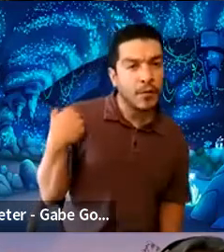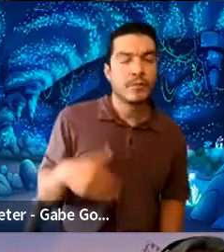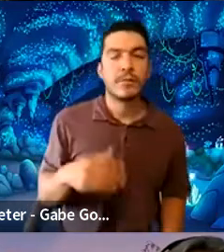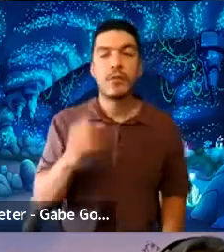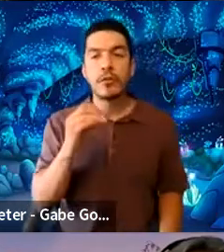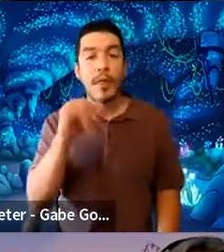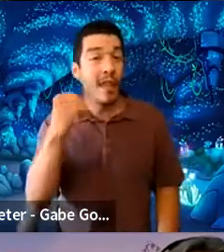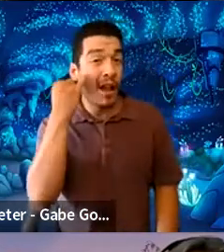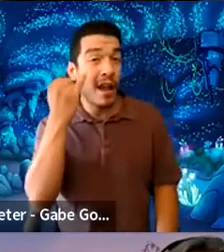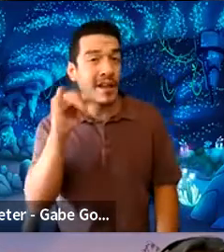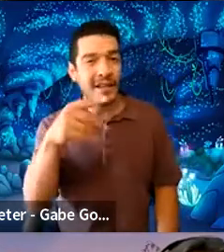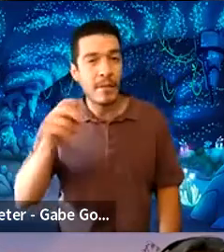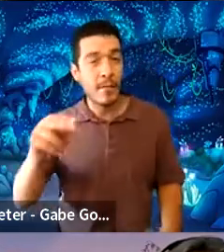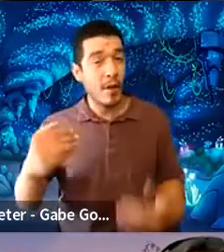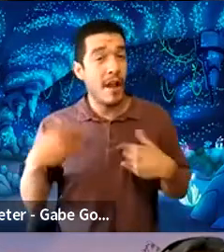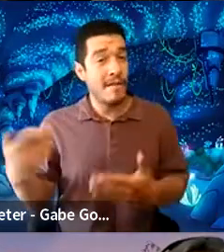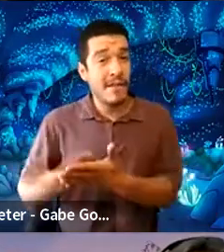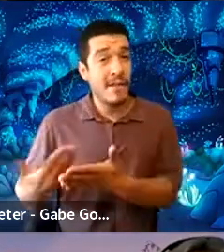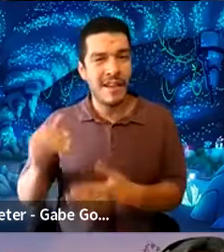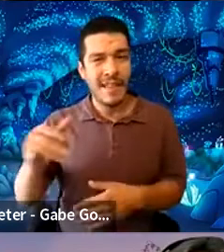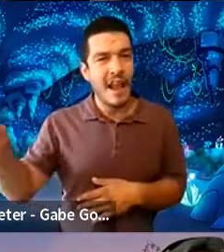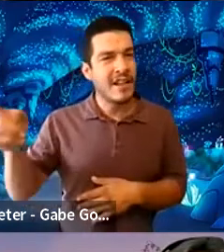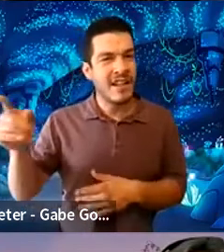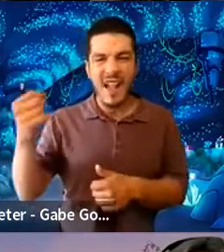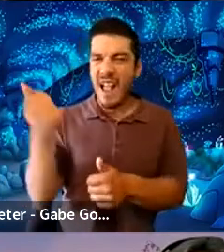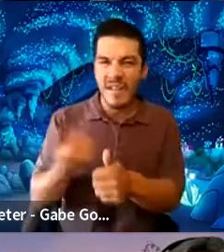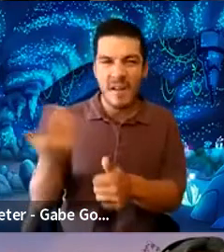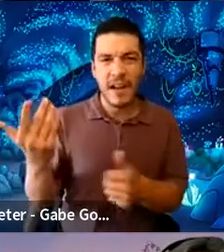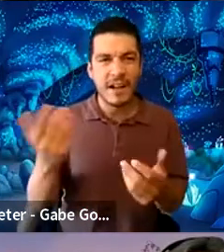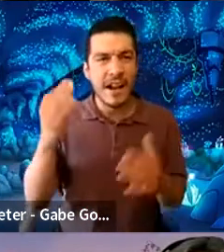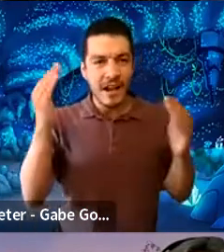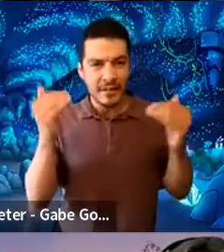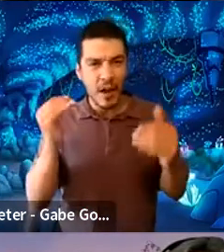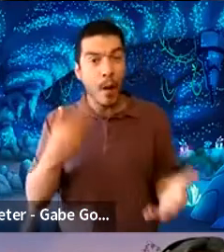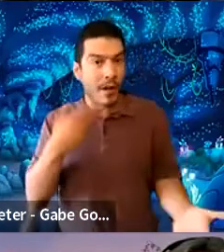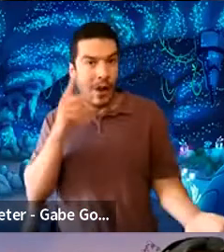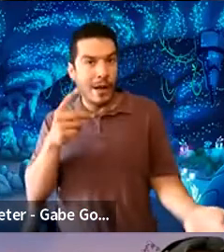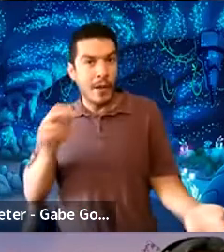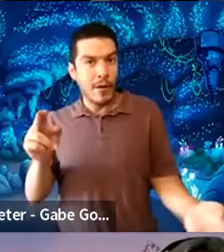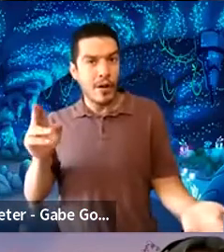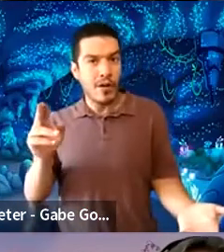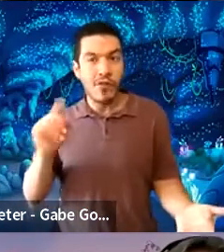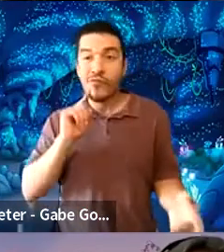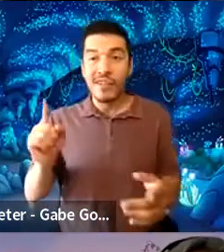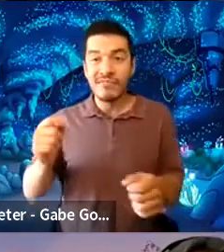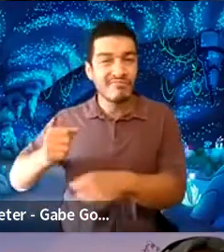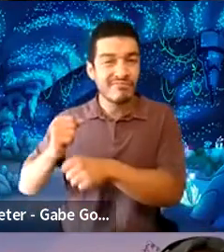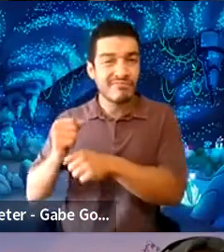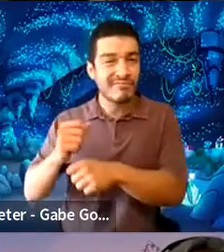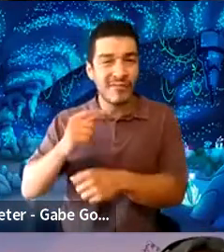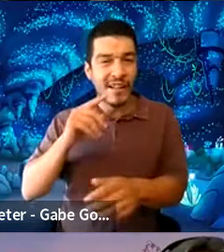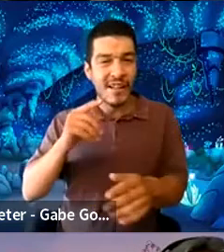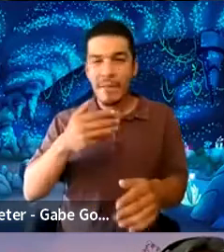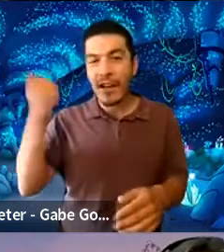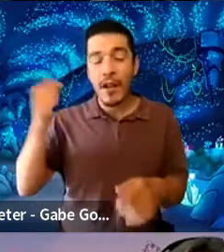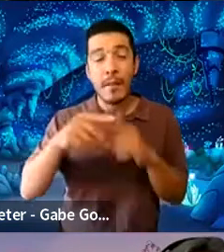this idea that Pepper had this thing that she, you know, everybody expects, oh my God, well, Pepper's just going to be knocking this out of the park, but Pepper has trouble